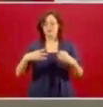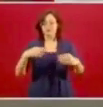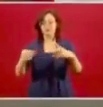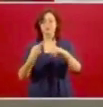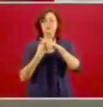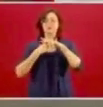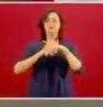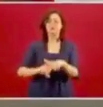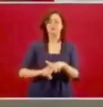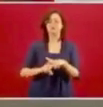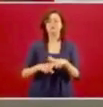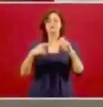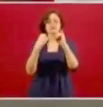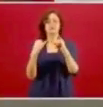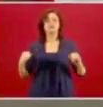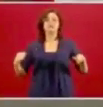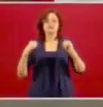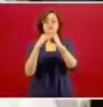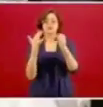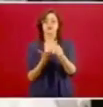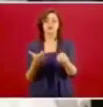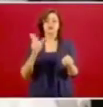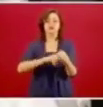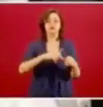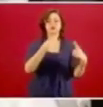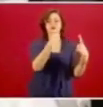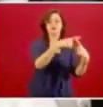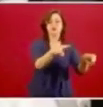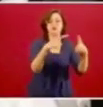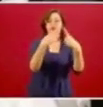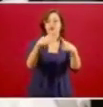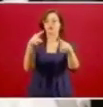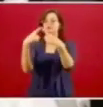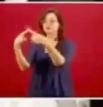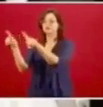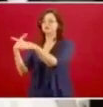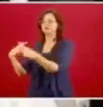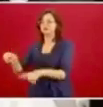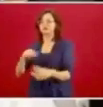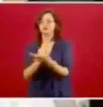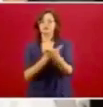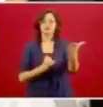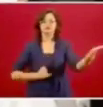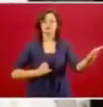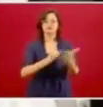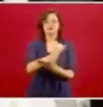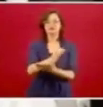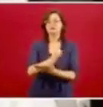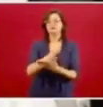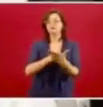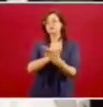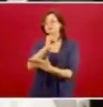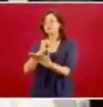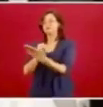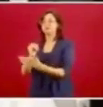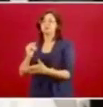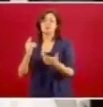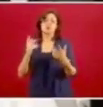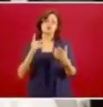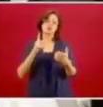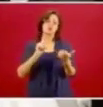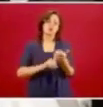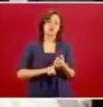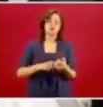being explicitly denied the right to have this material. Some of the local